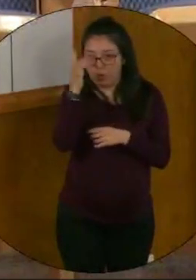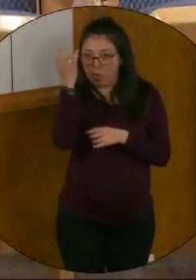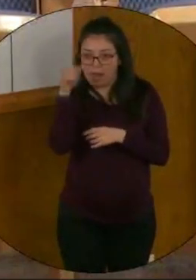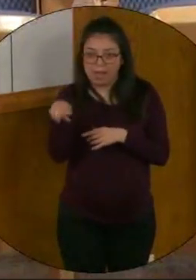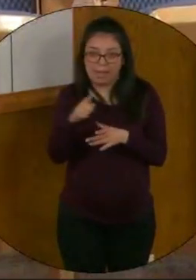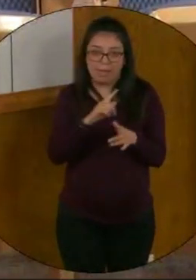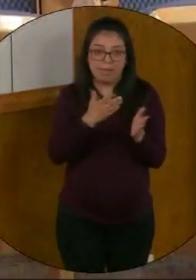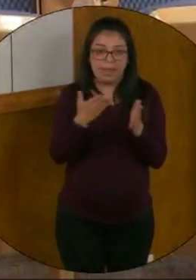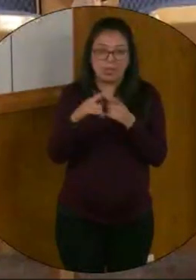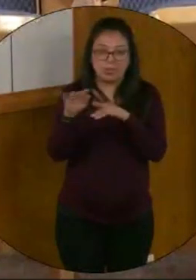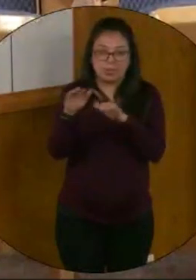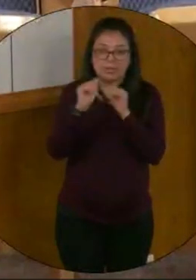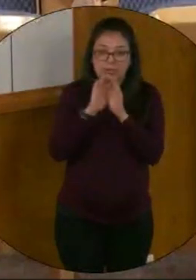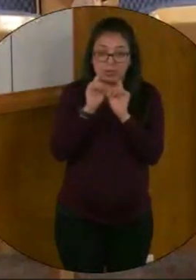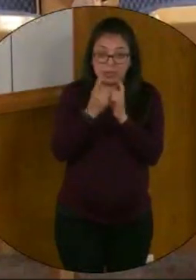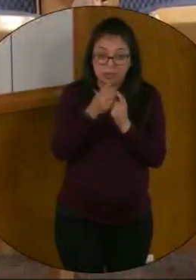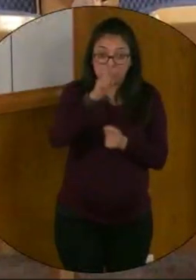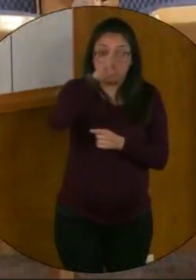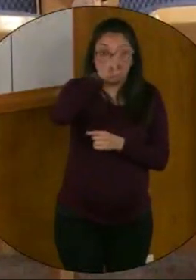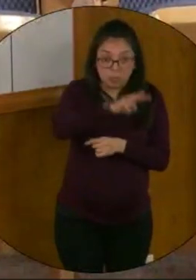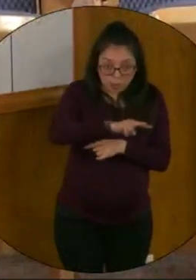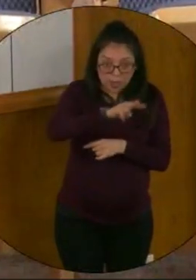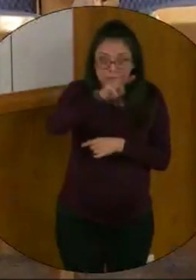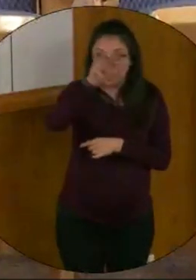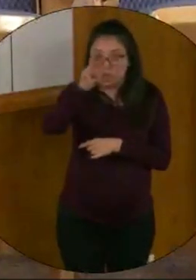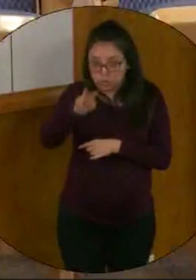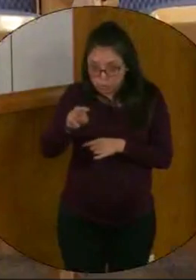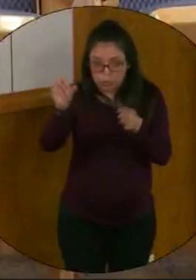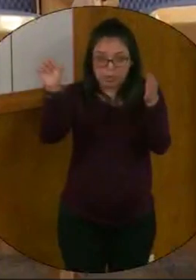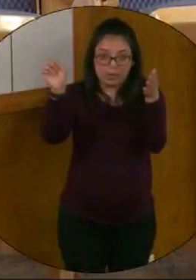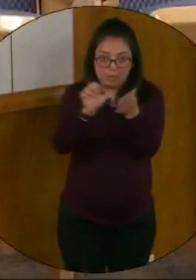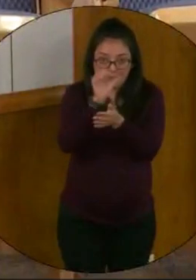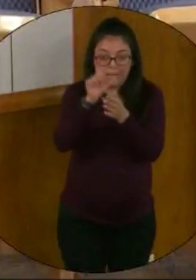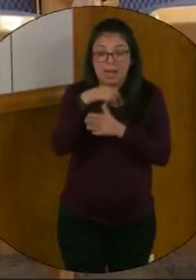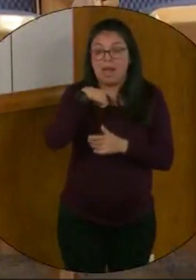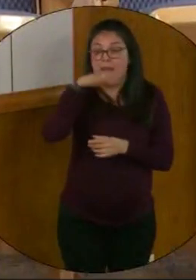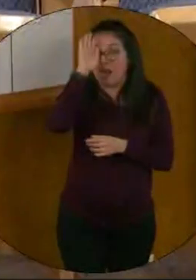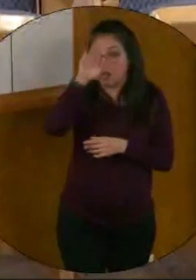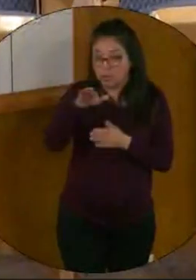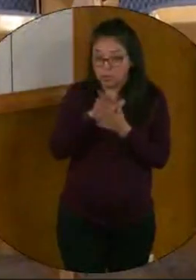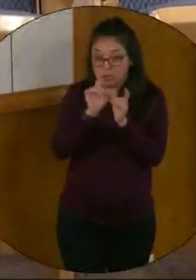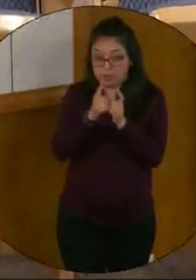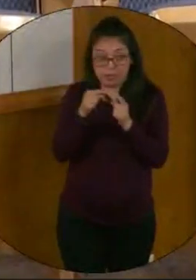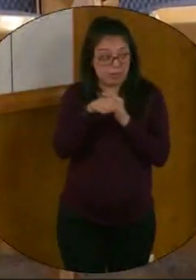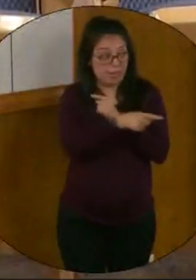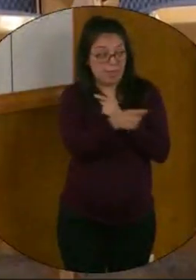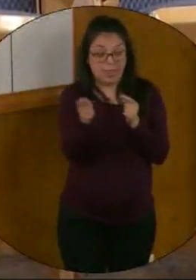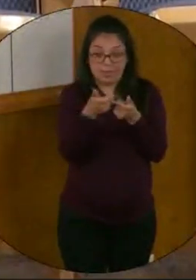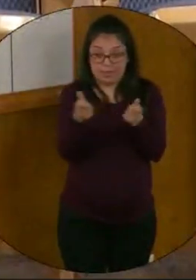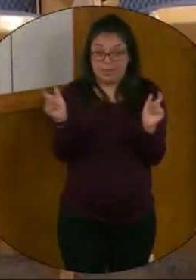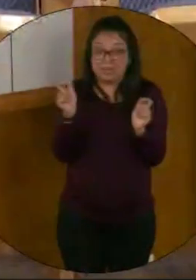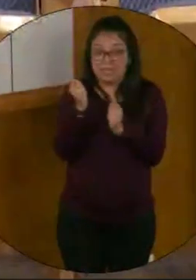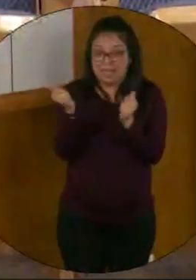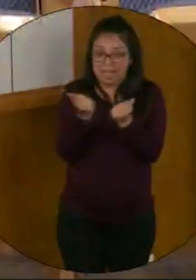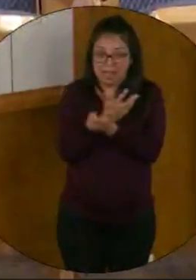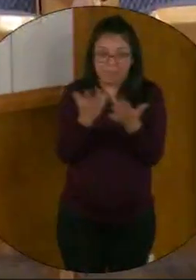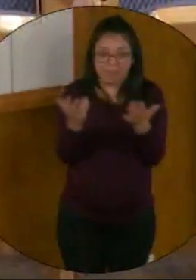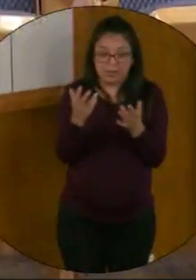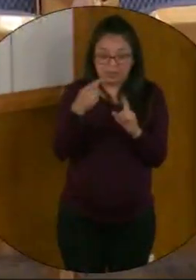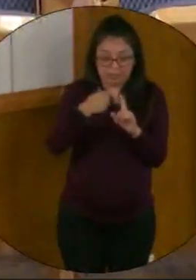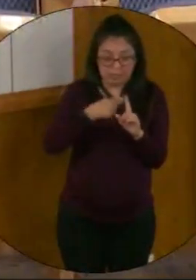leaving the district. 22 pages. And I know in a district this size that every May and June,